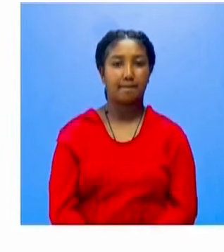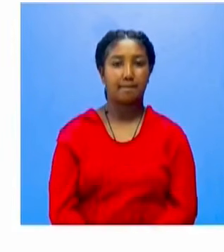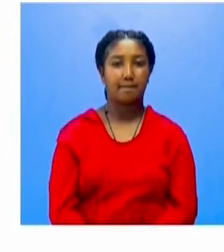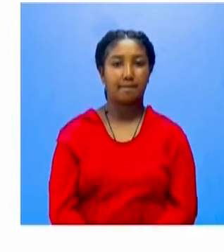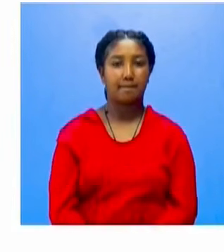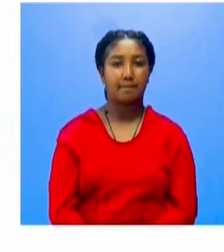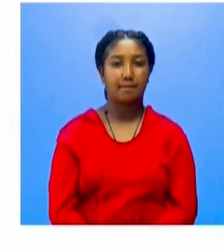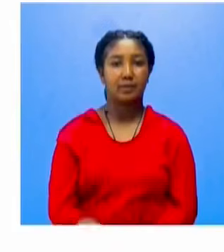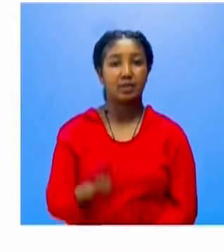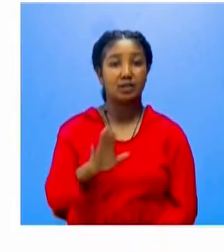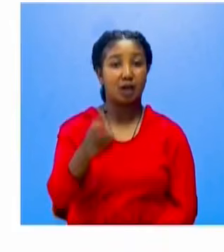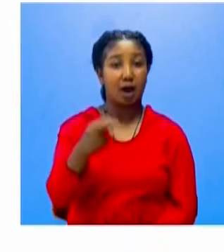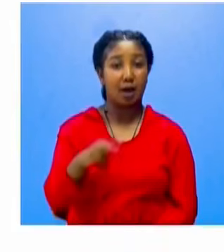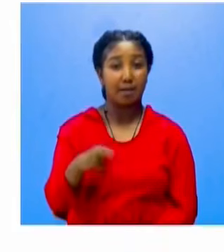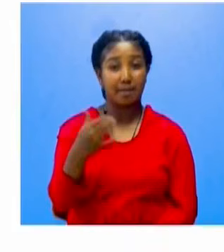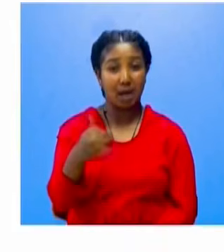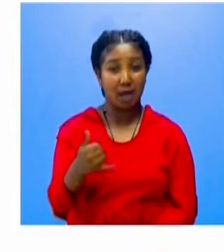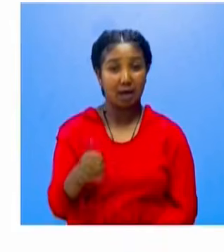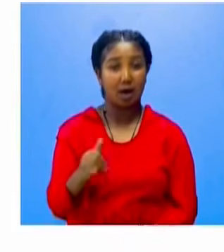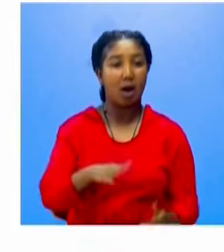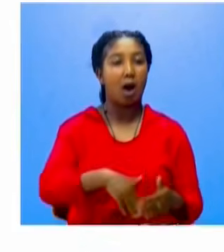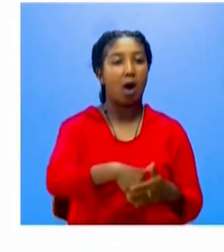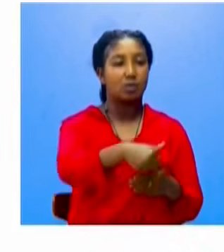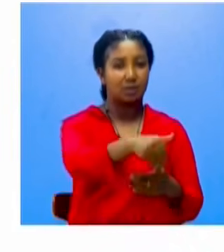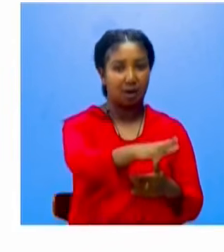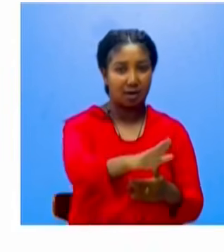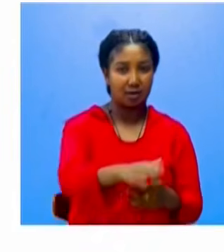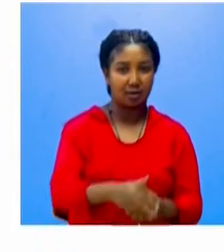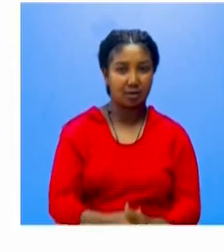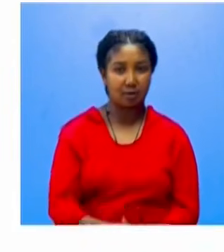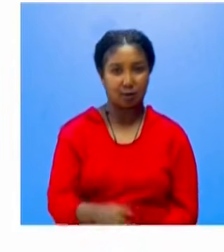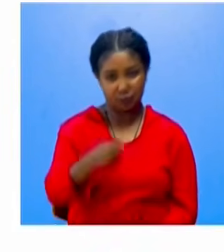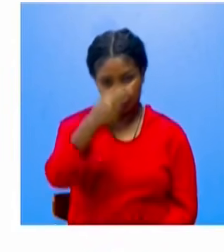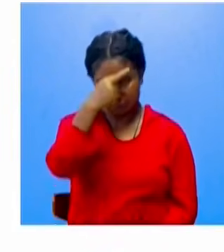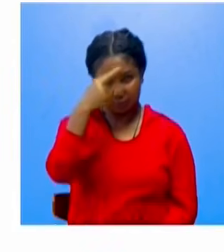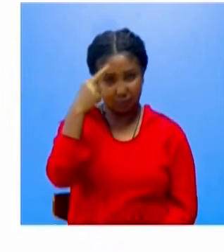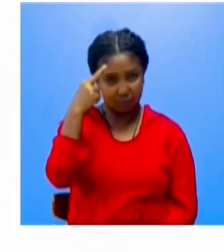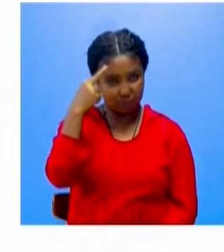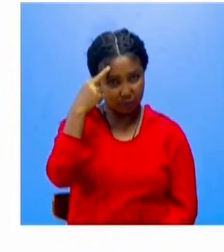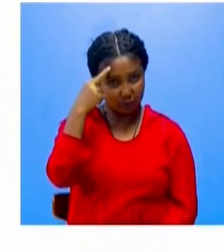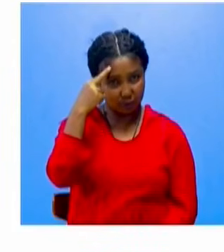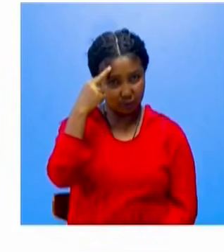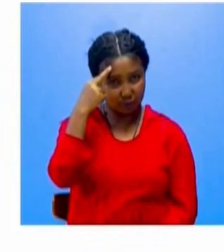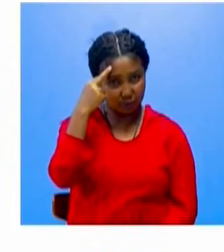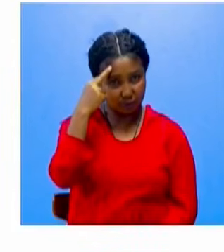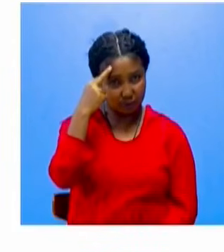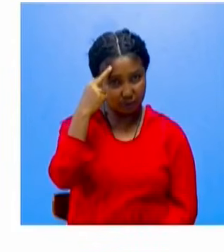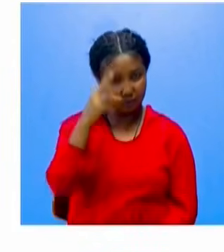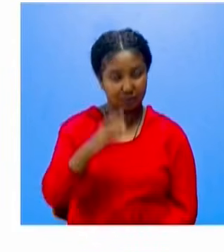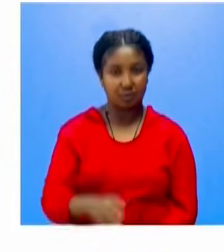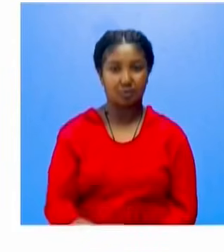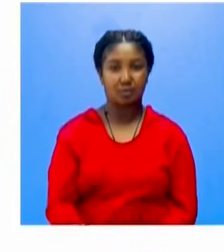Yeah? Children are playing outside because